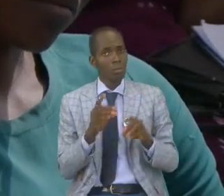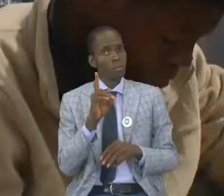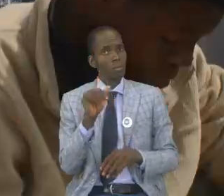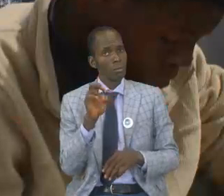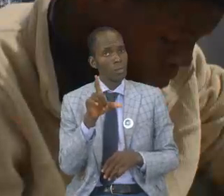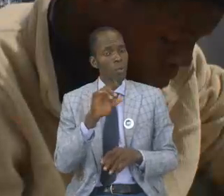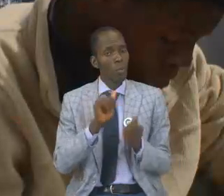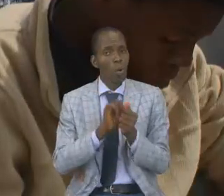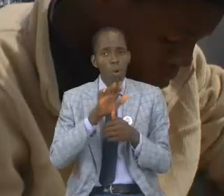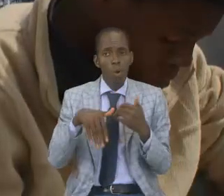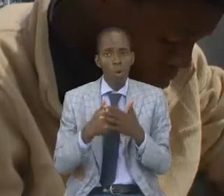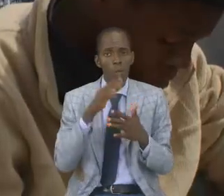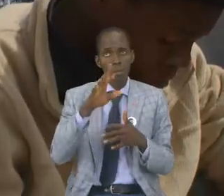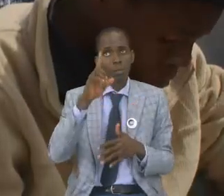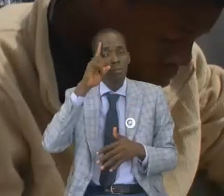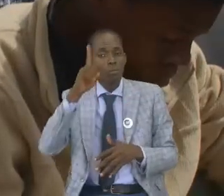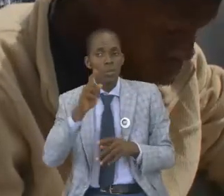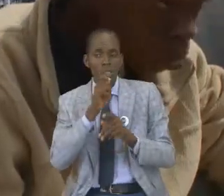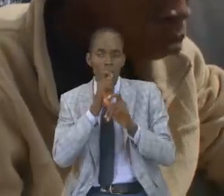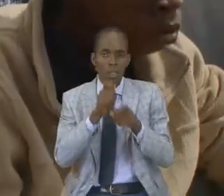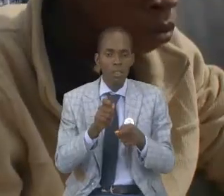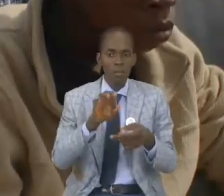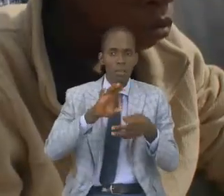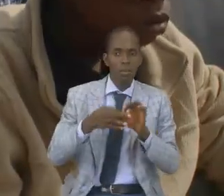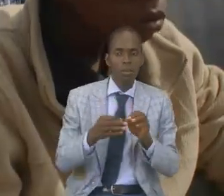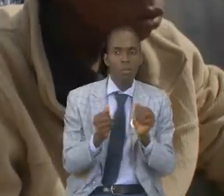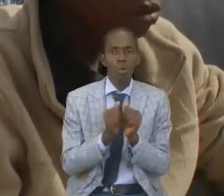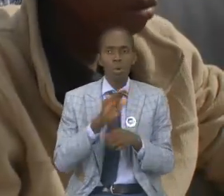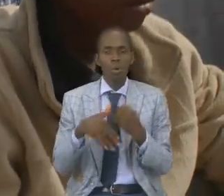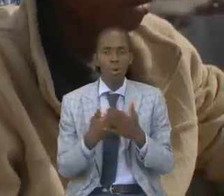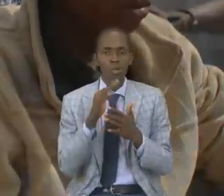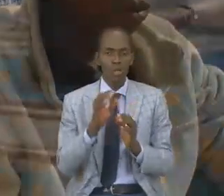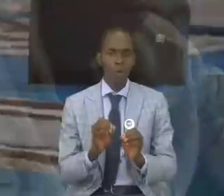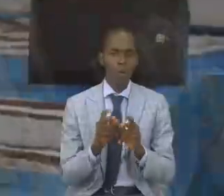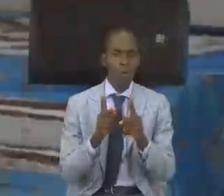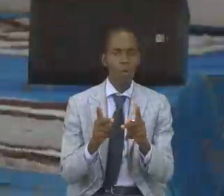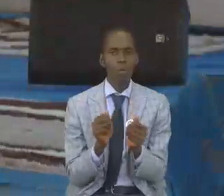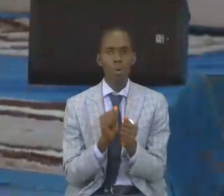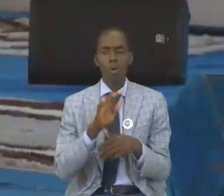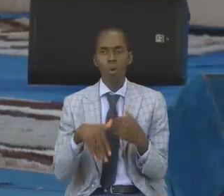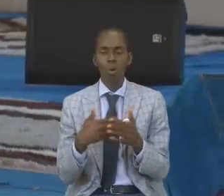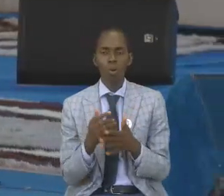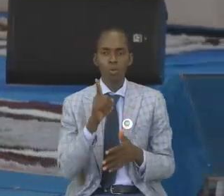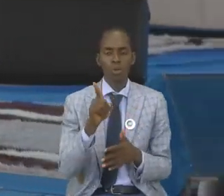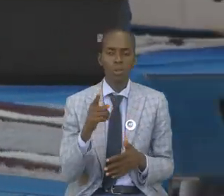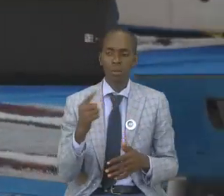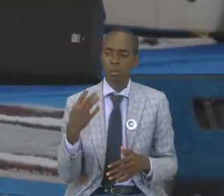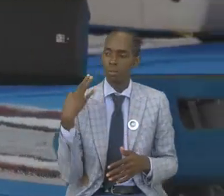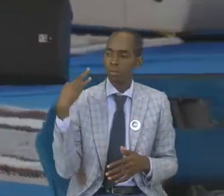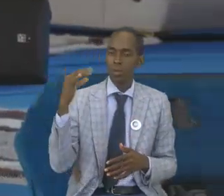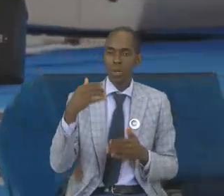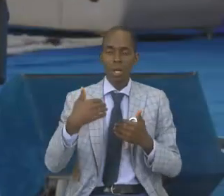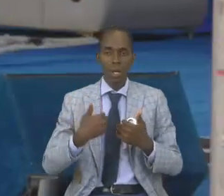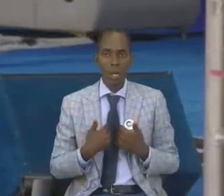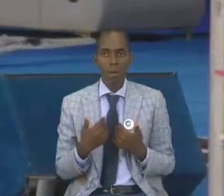this interpretation and with all these opportunities he had had and with all the position he had of being